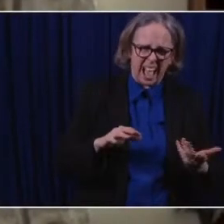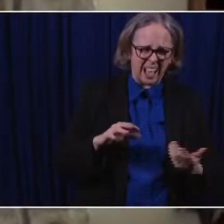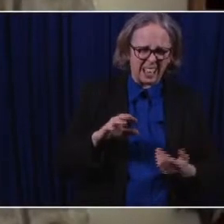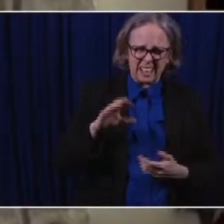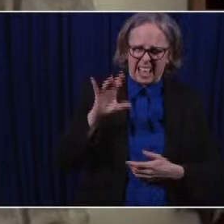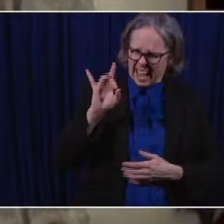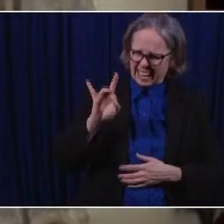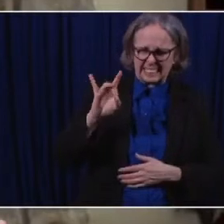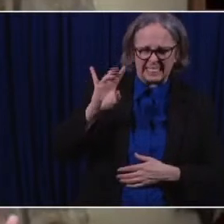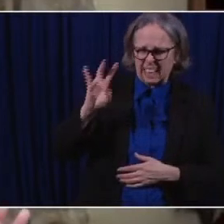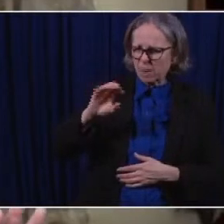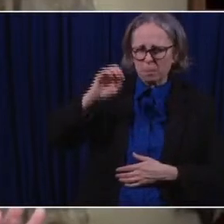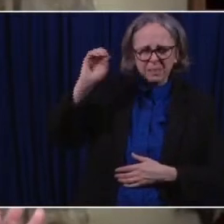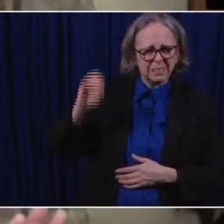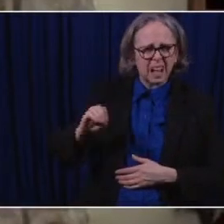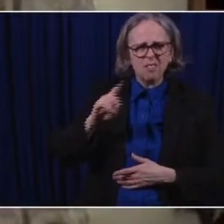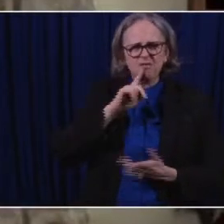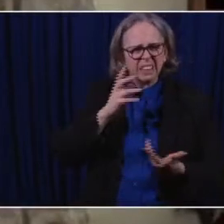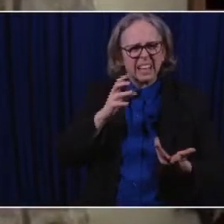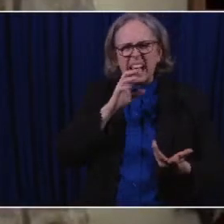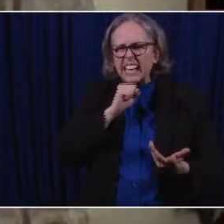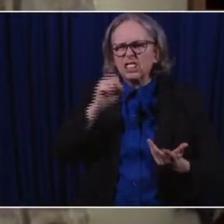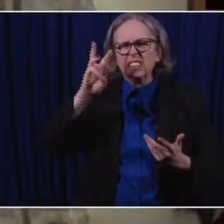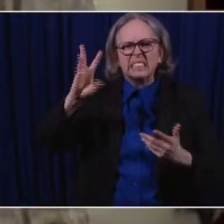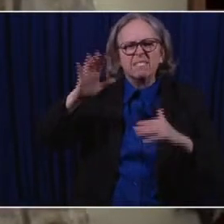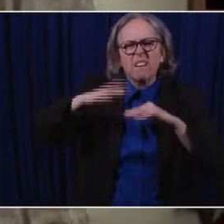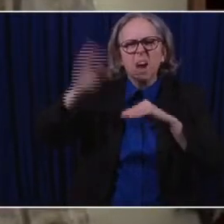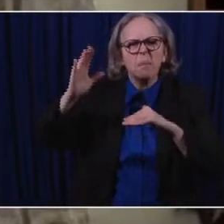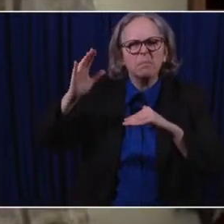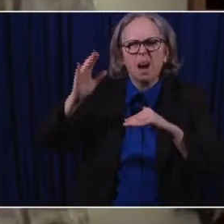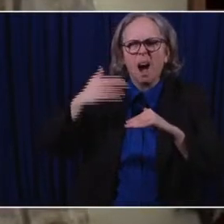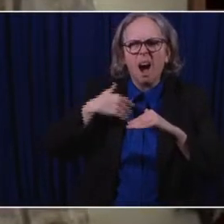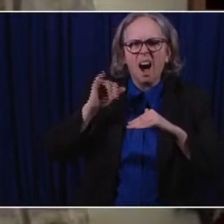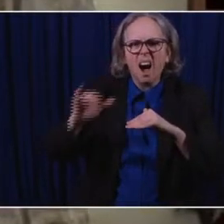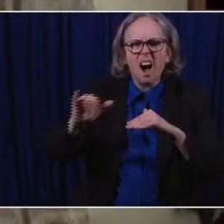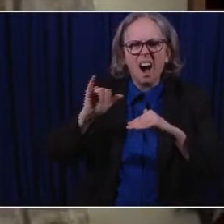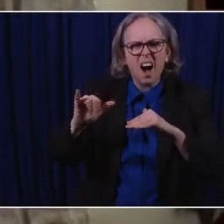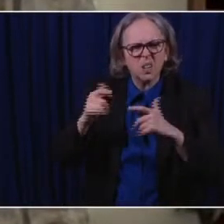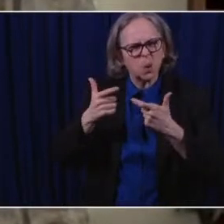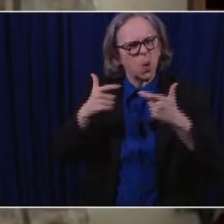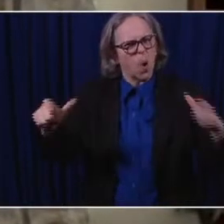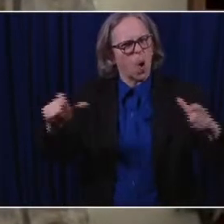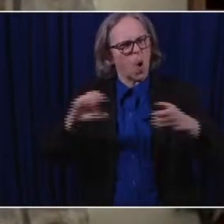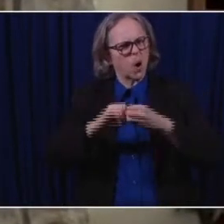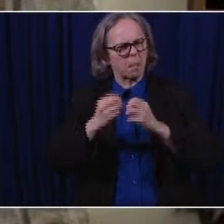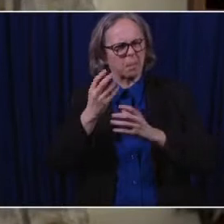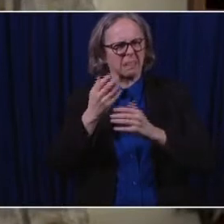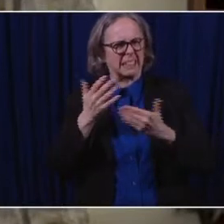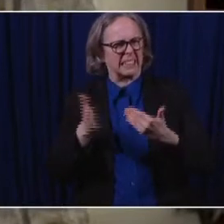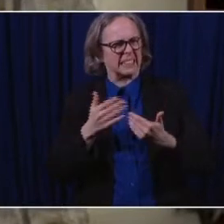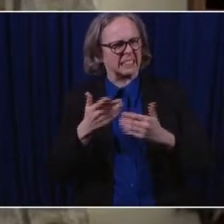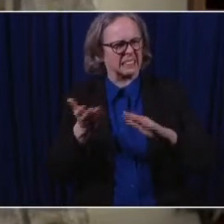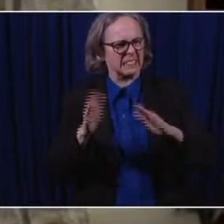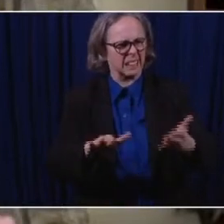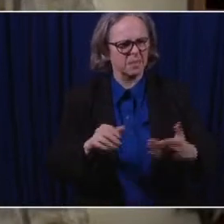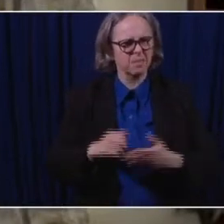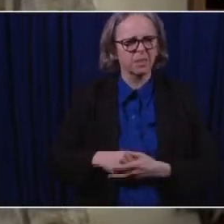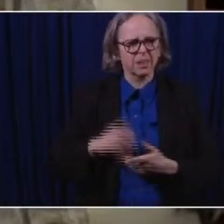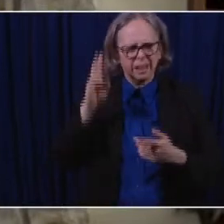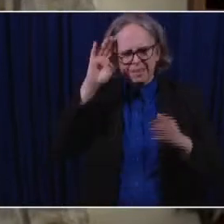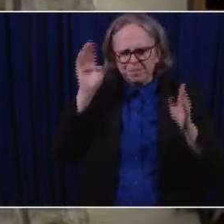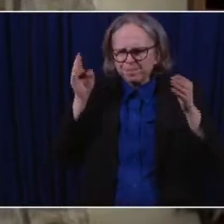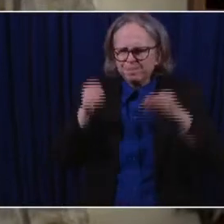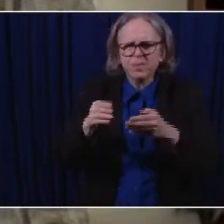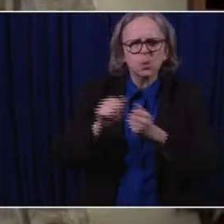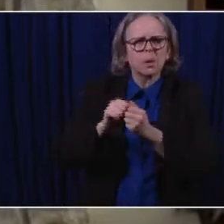same time, we're going out to other fragile groups who are statistically the most vulnerable, who are under